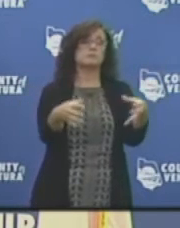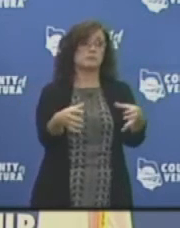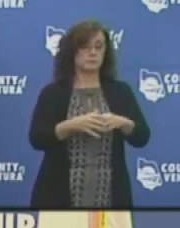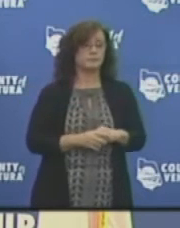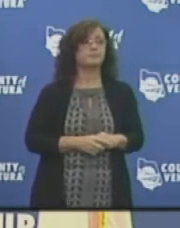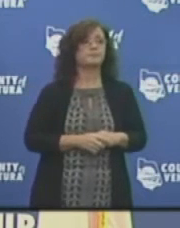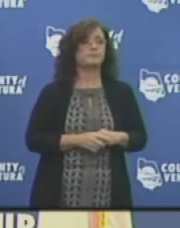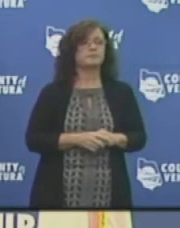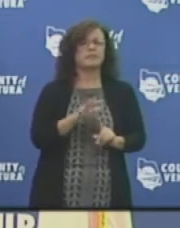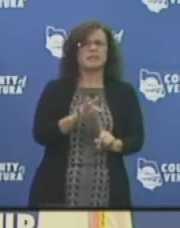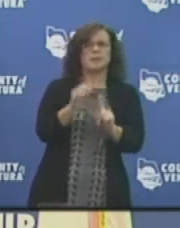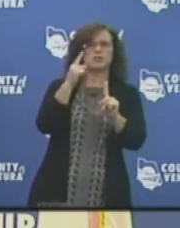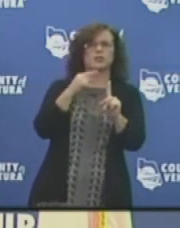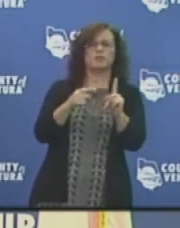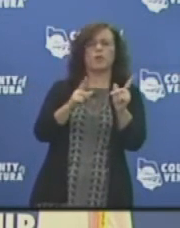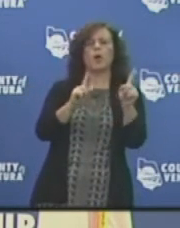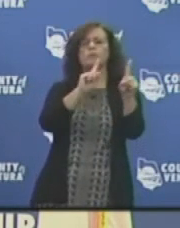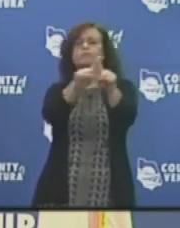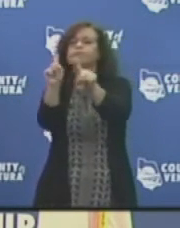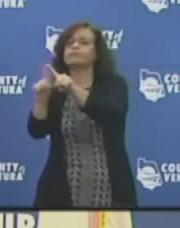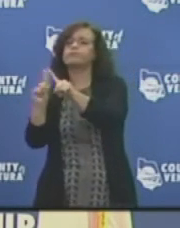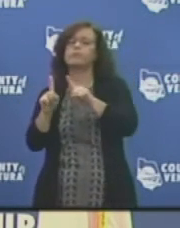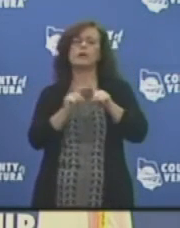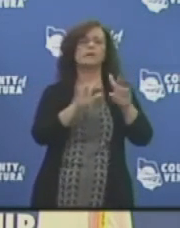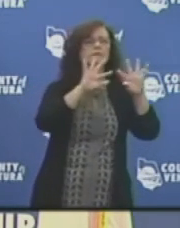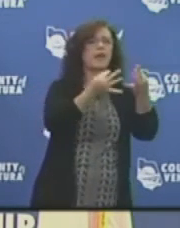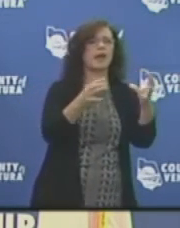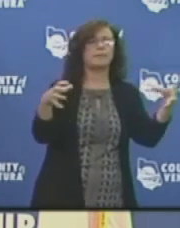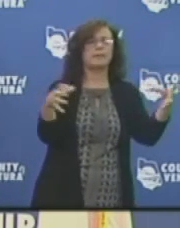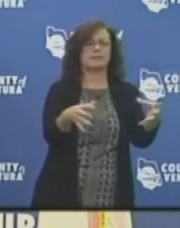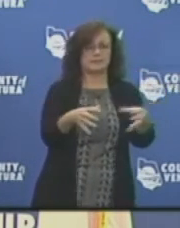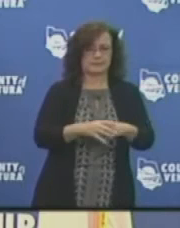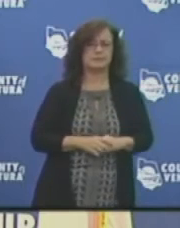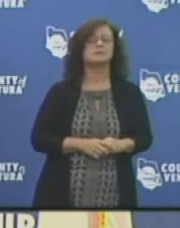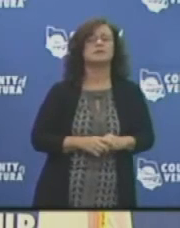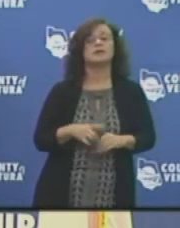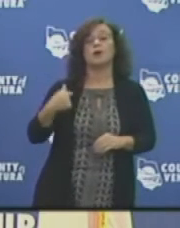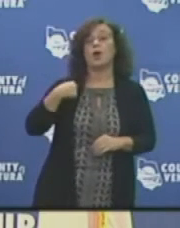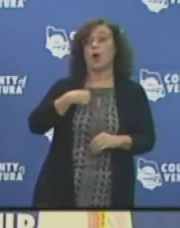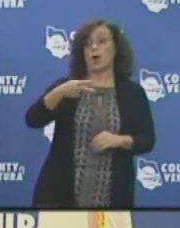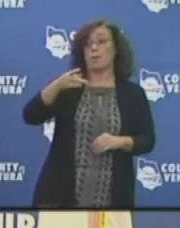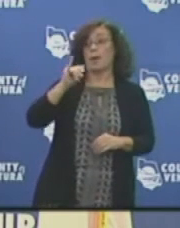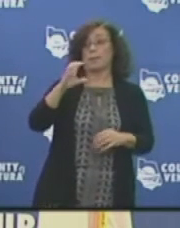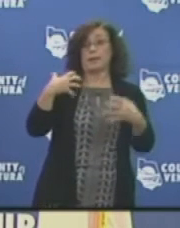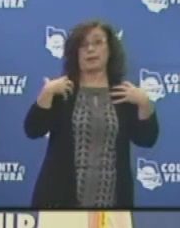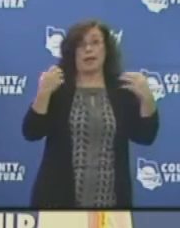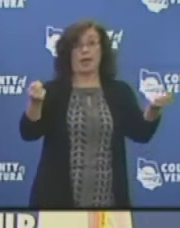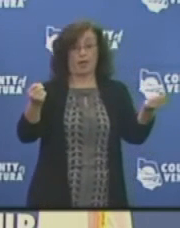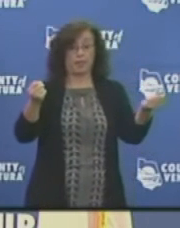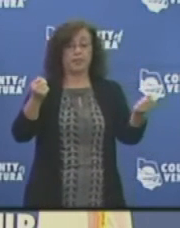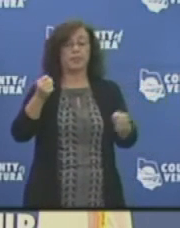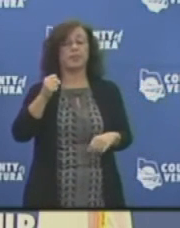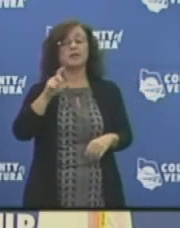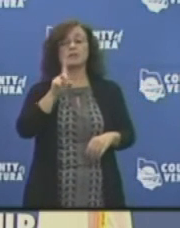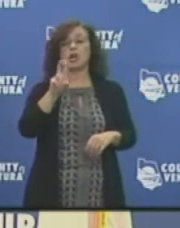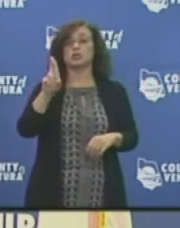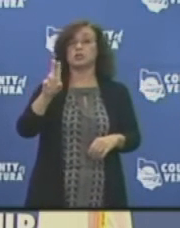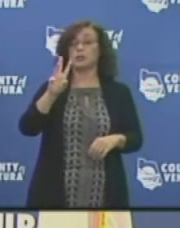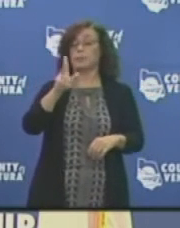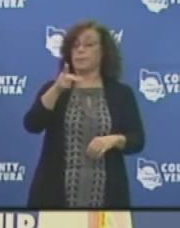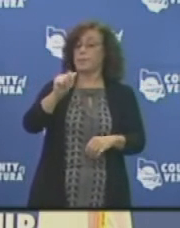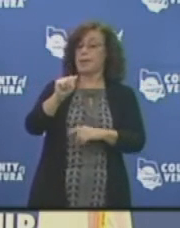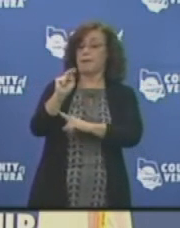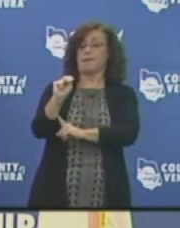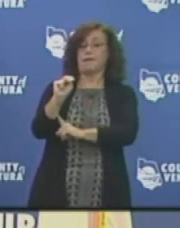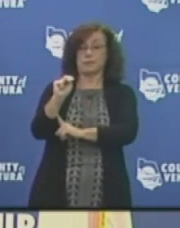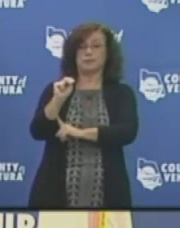mix family units. I think our public health officer at the state level, Dr. Pan, said it well when she